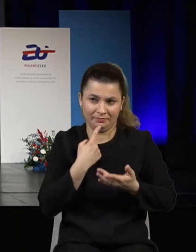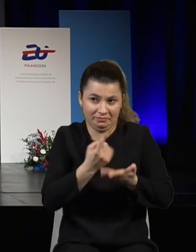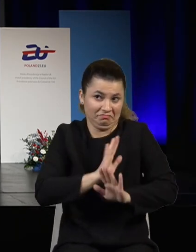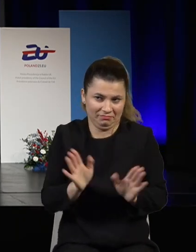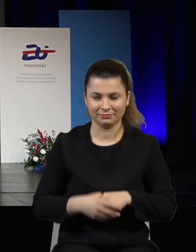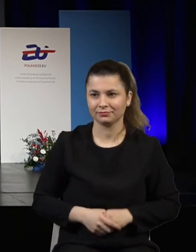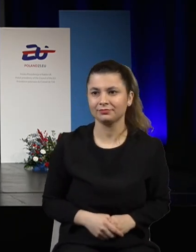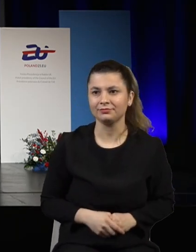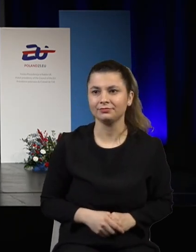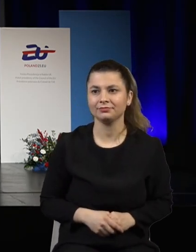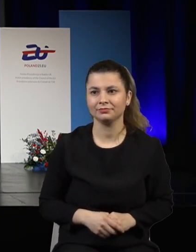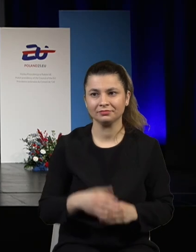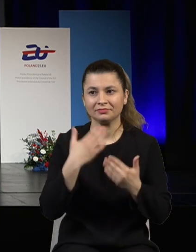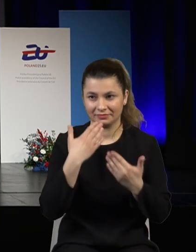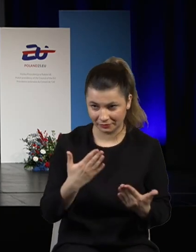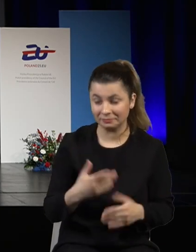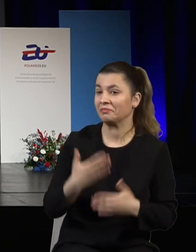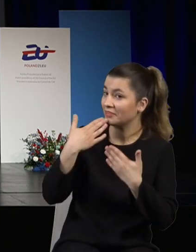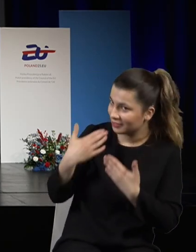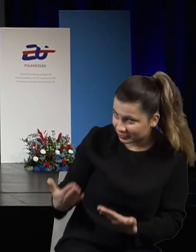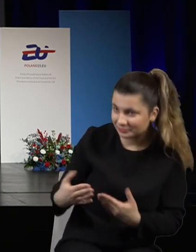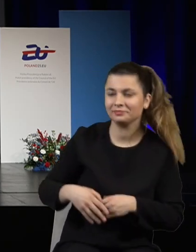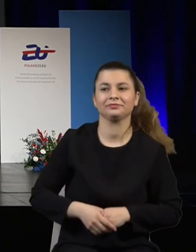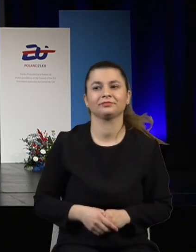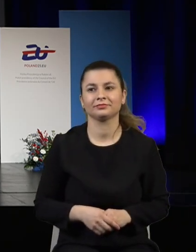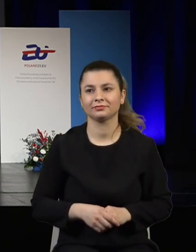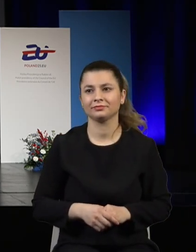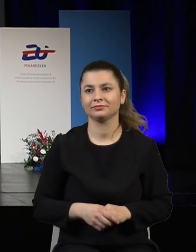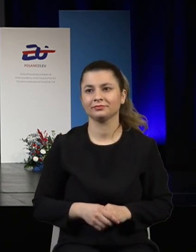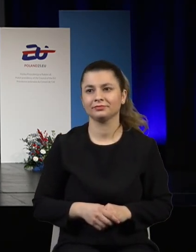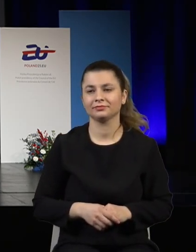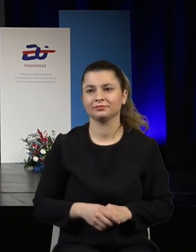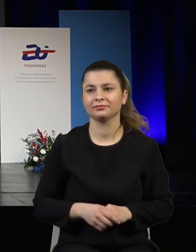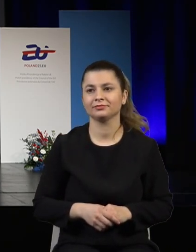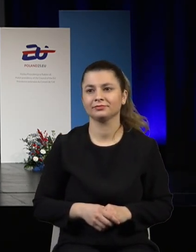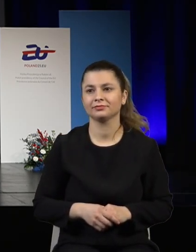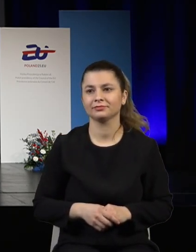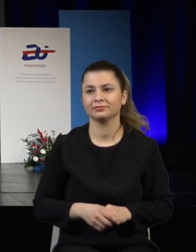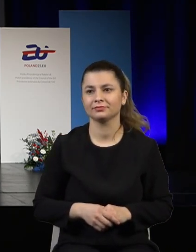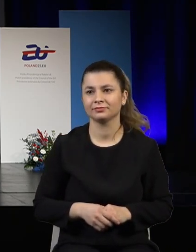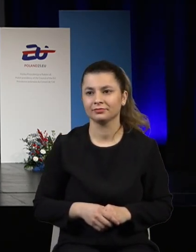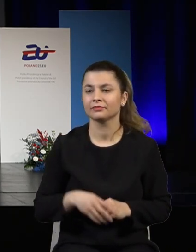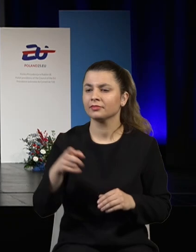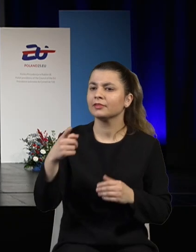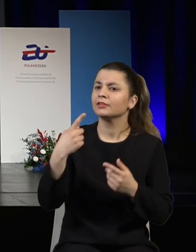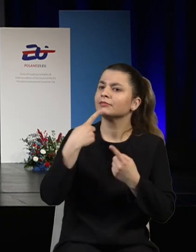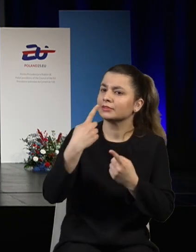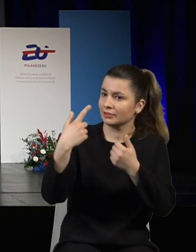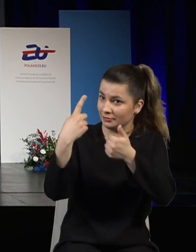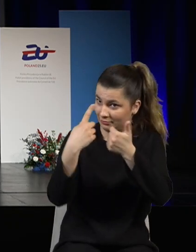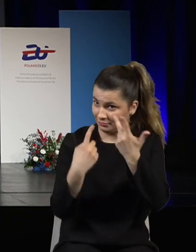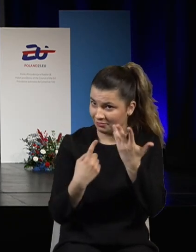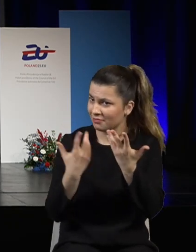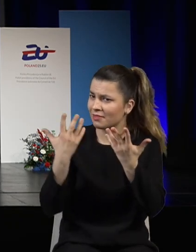You mentioned just the puzzles which are on the table, and Dionys, a question to you: how make